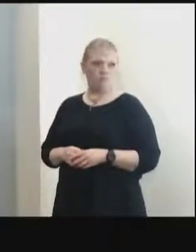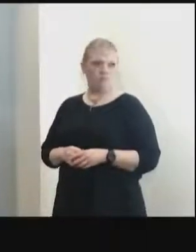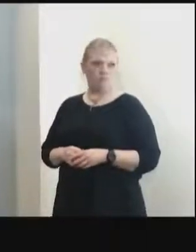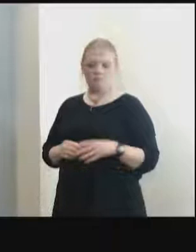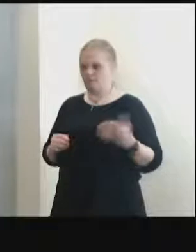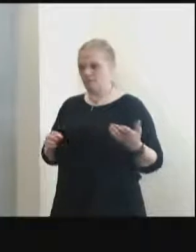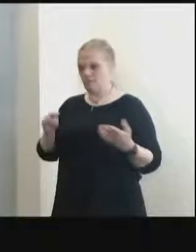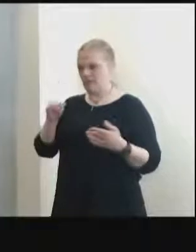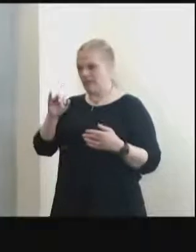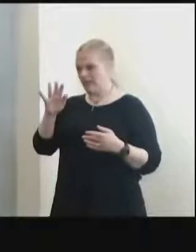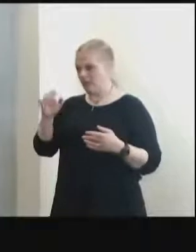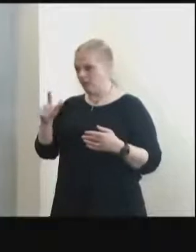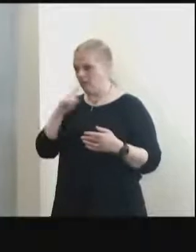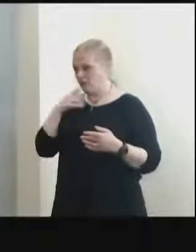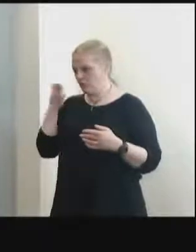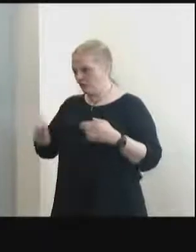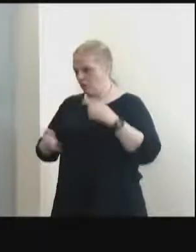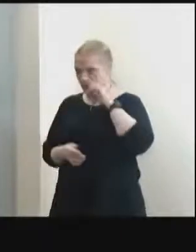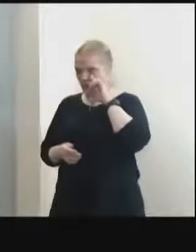Michael, are you still there?